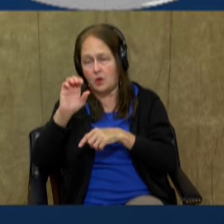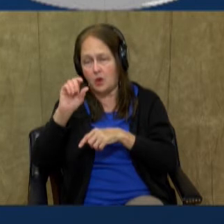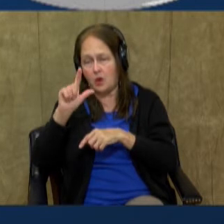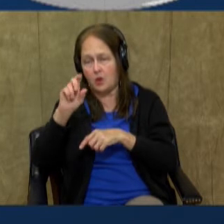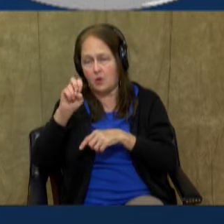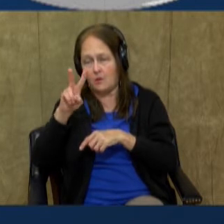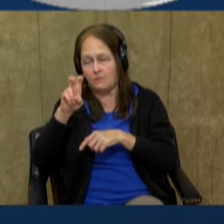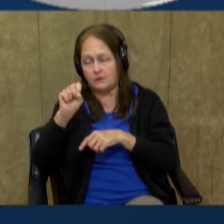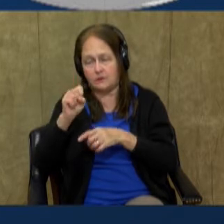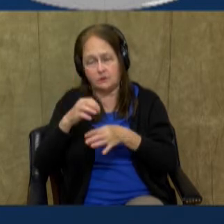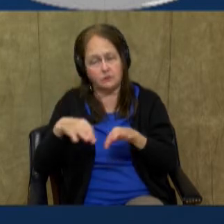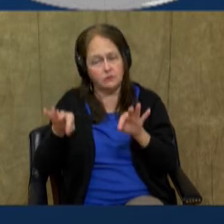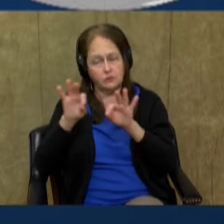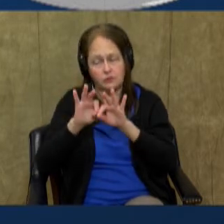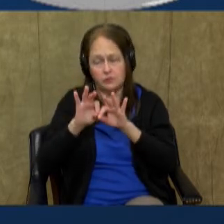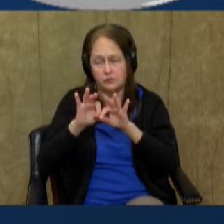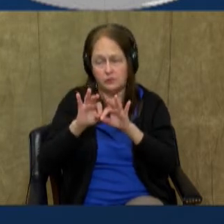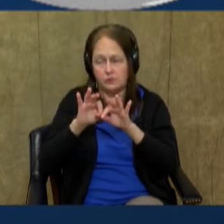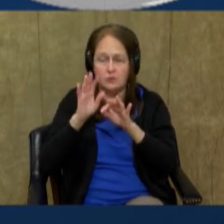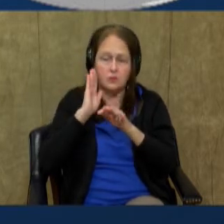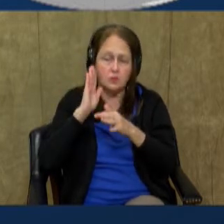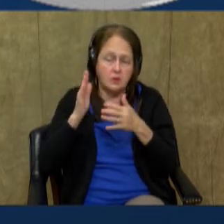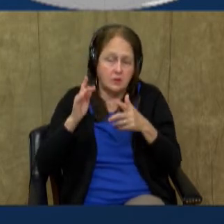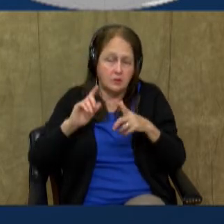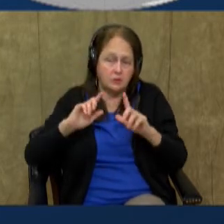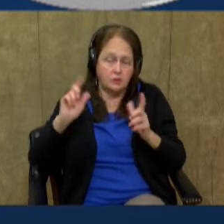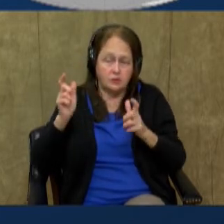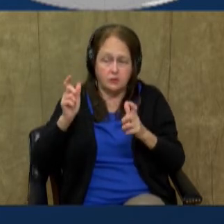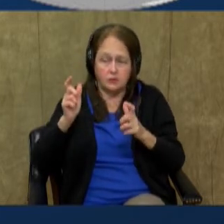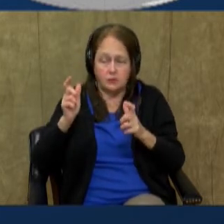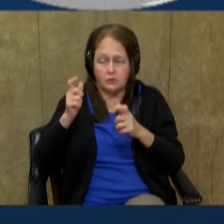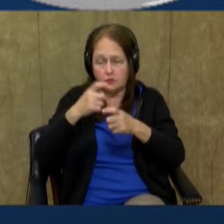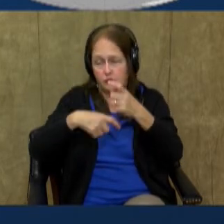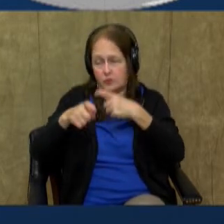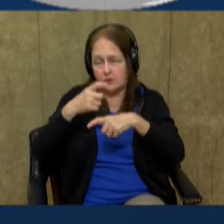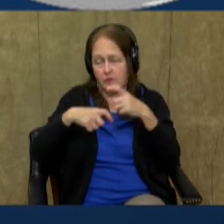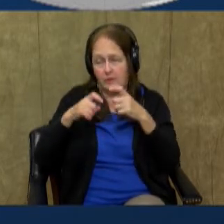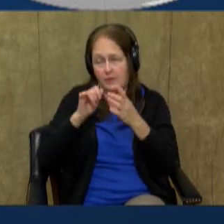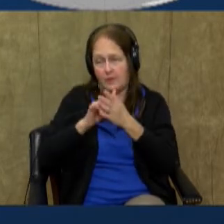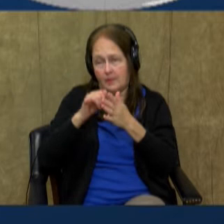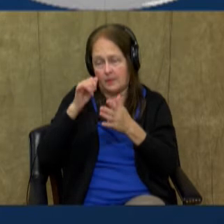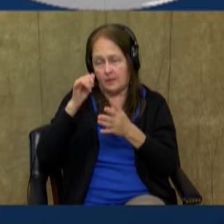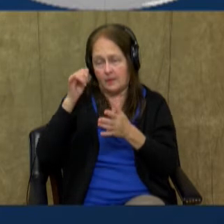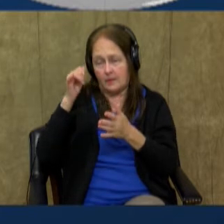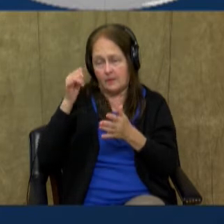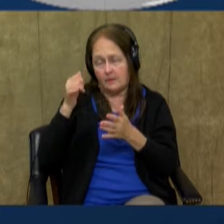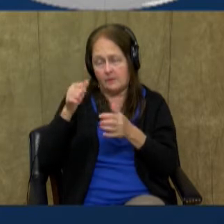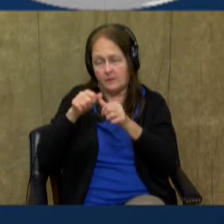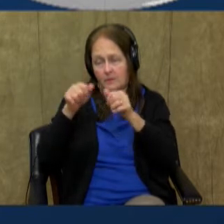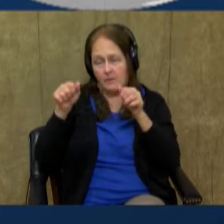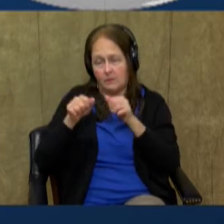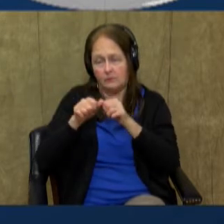were valuable. And so there was a huge trade between this region and European